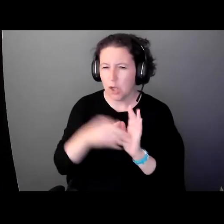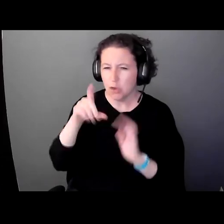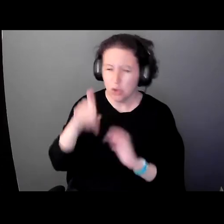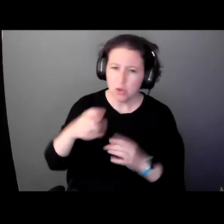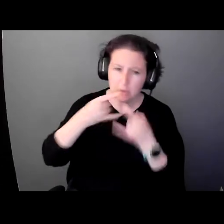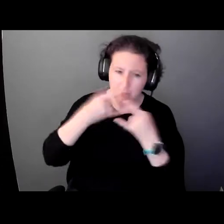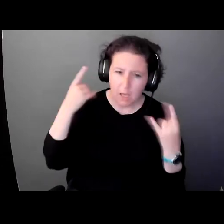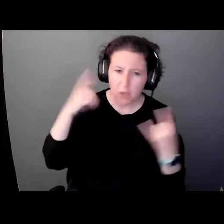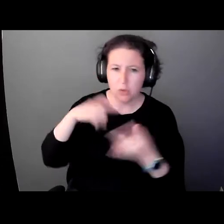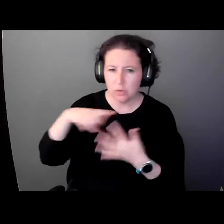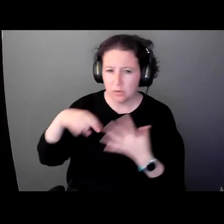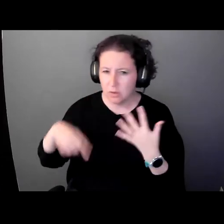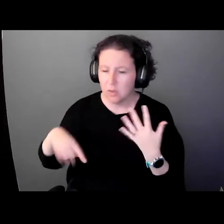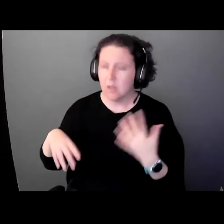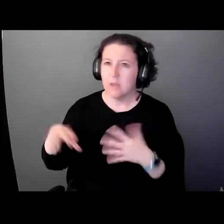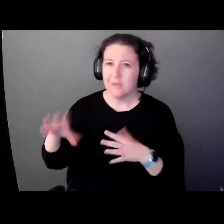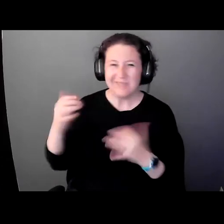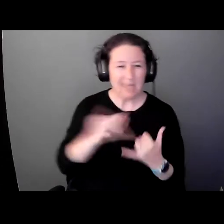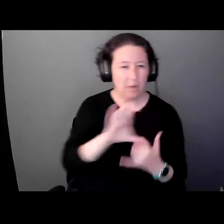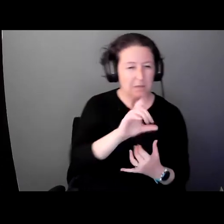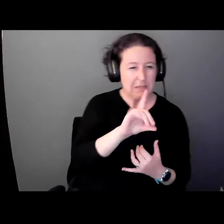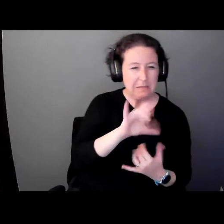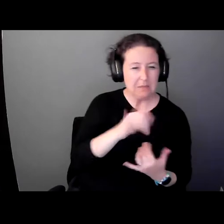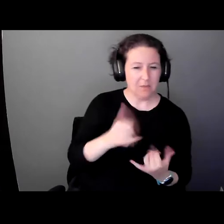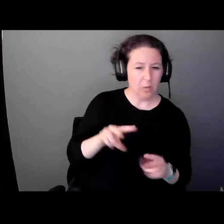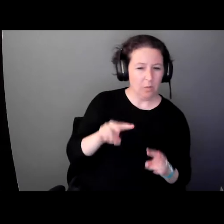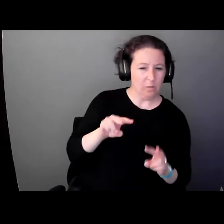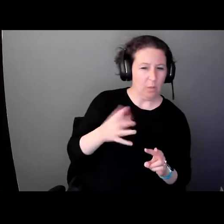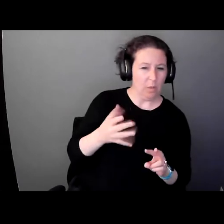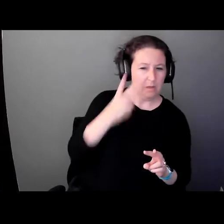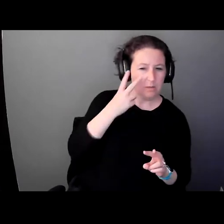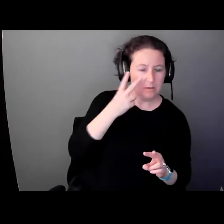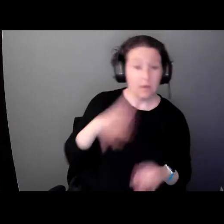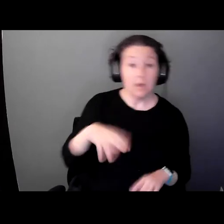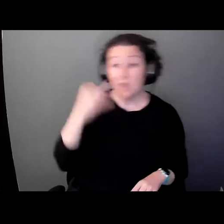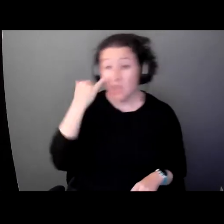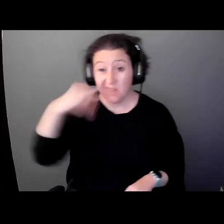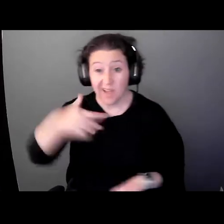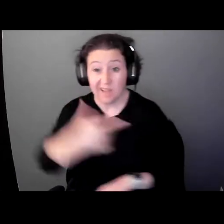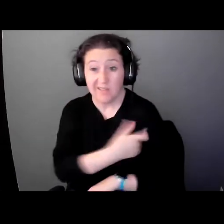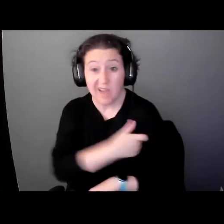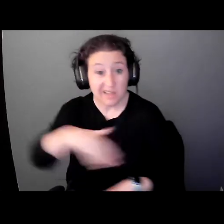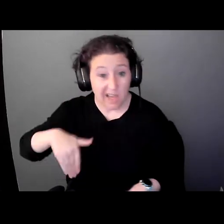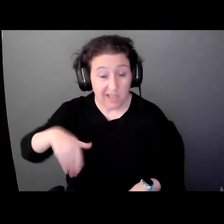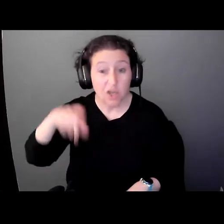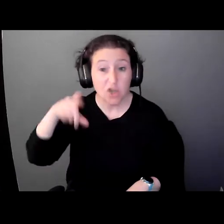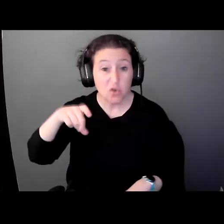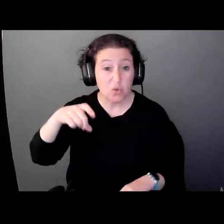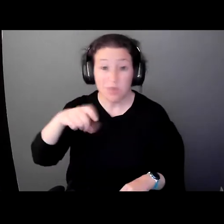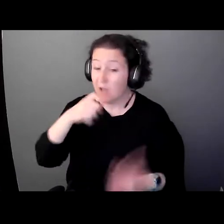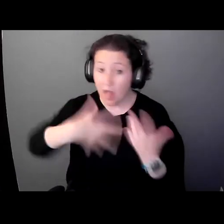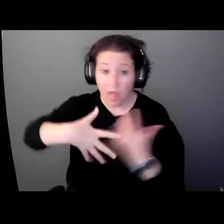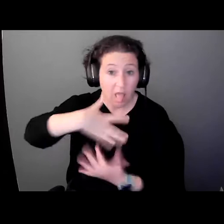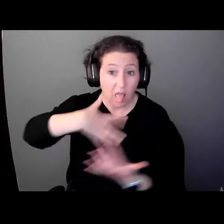vaccinated, you should be avoiding crowded venues. You should remain masked at